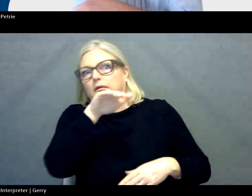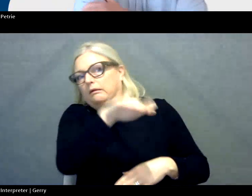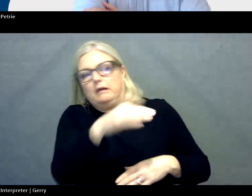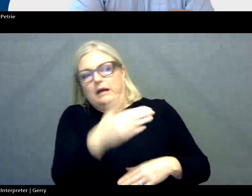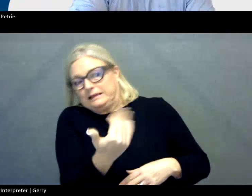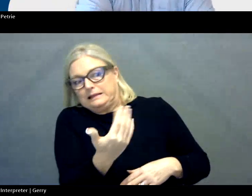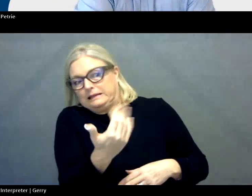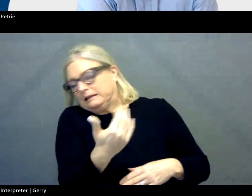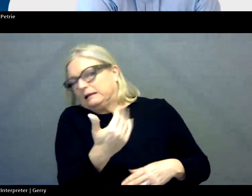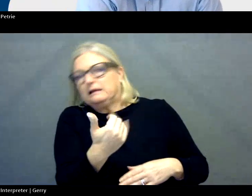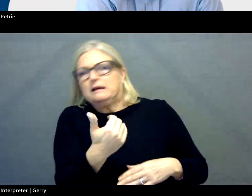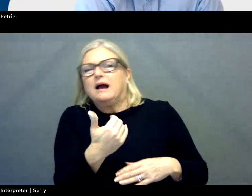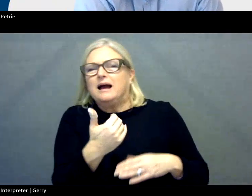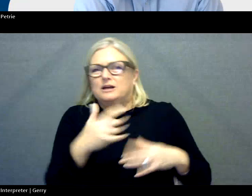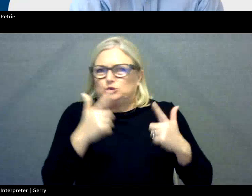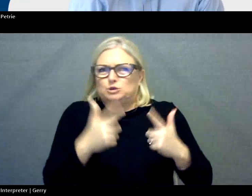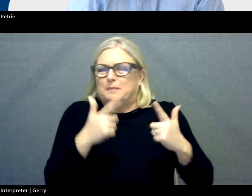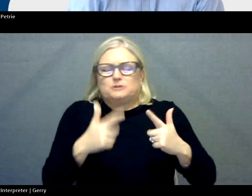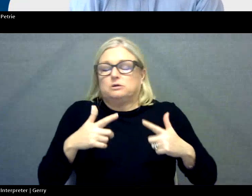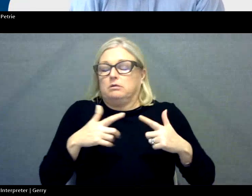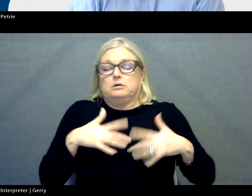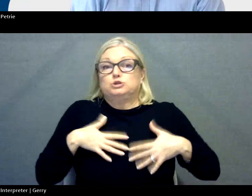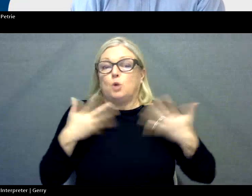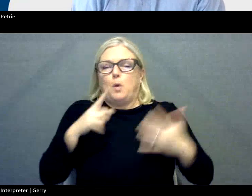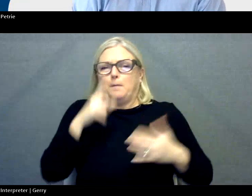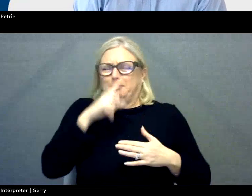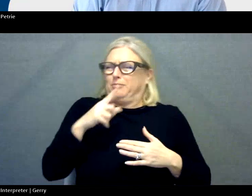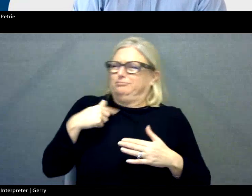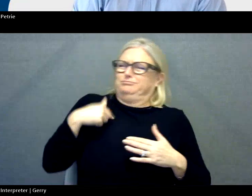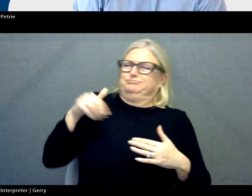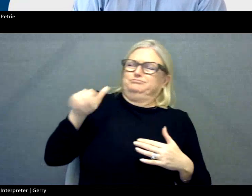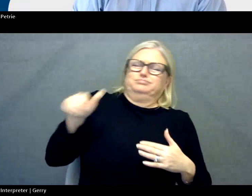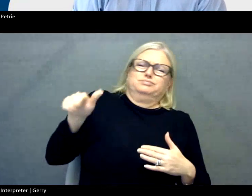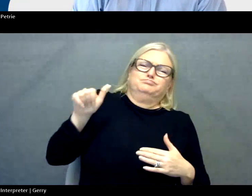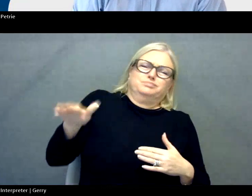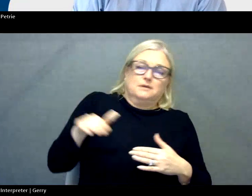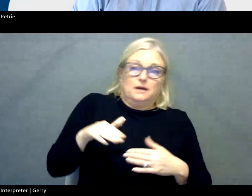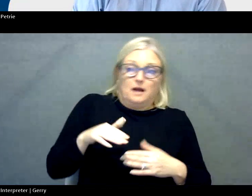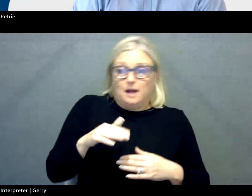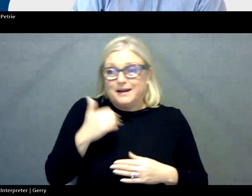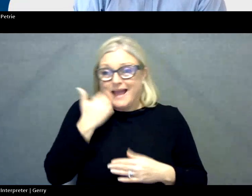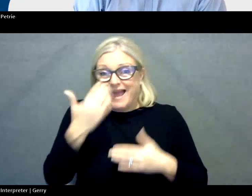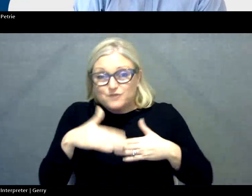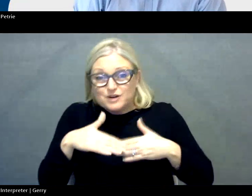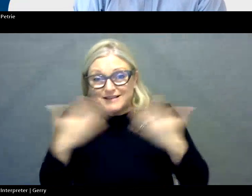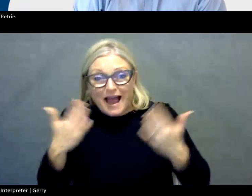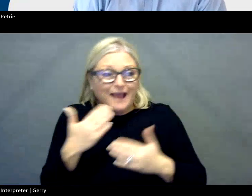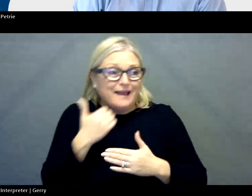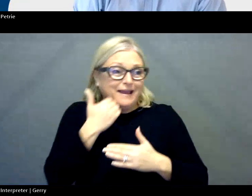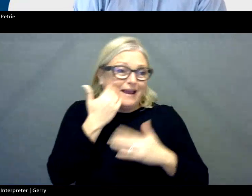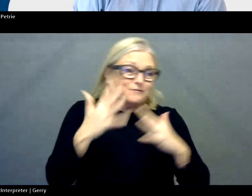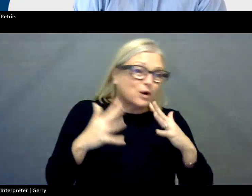often you could ask it. You couldn't ask it every day or maybe every week. Could you ask it every month or every 3 months? I